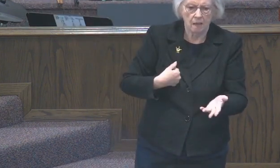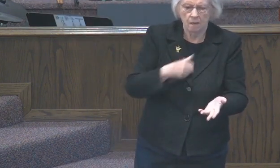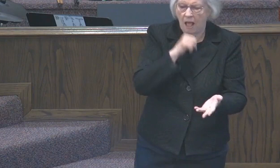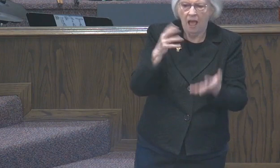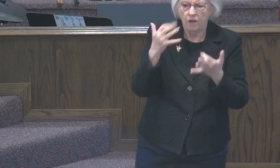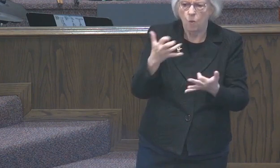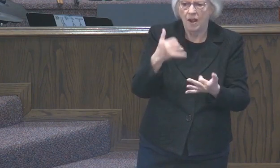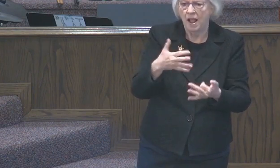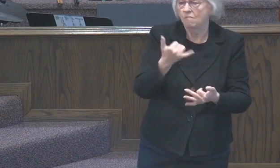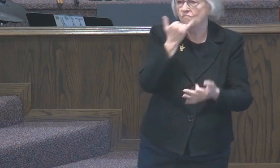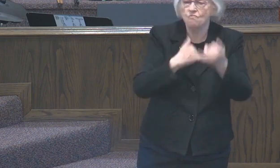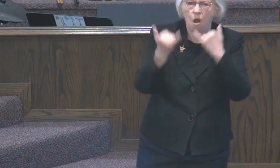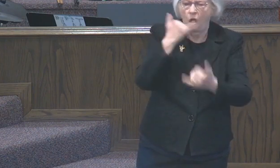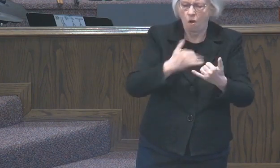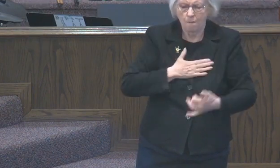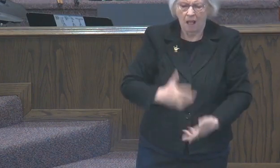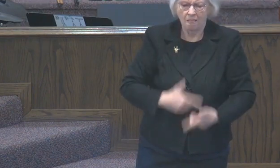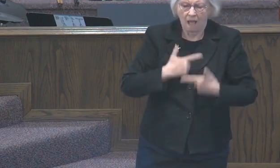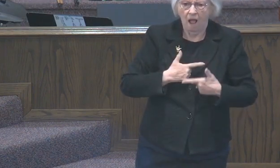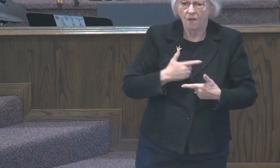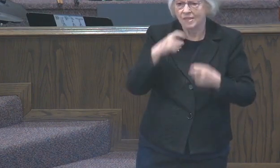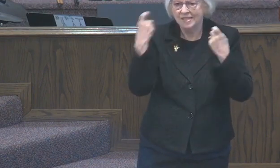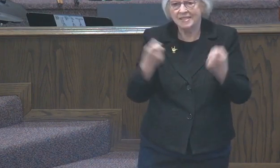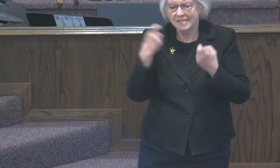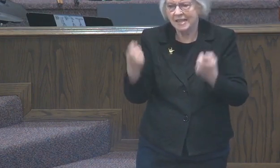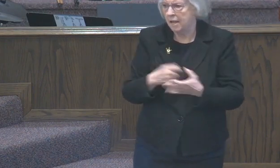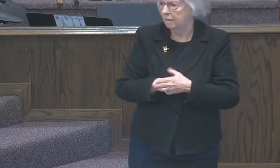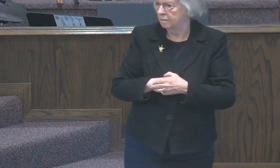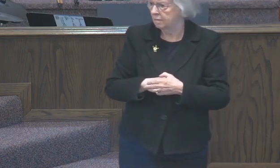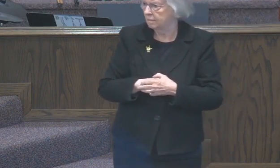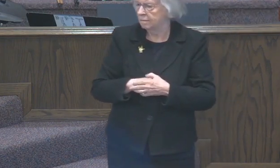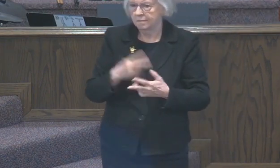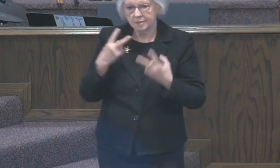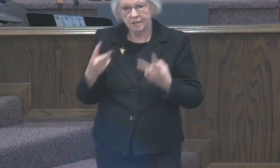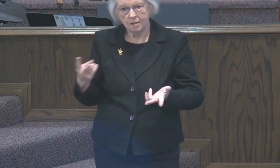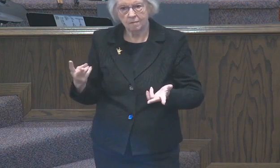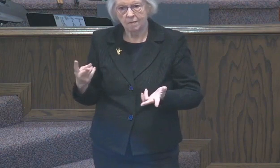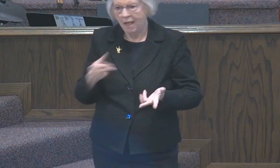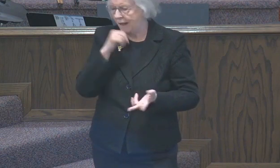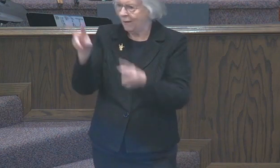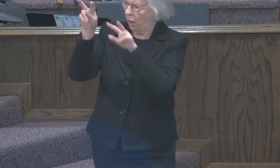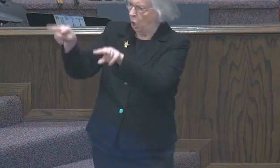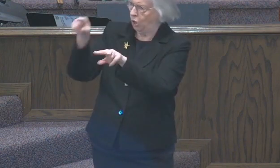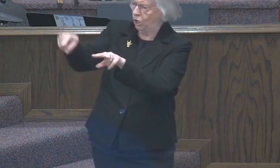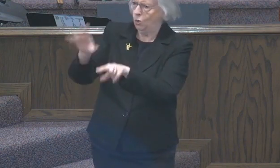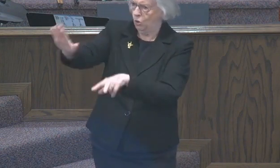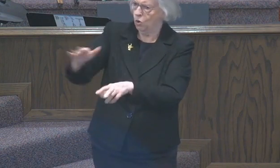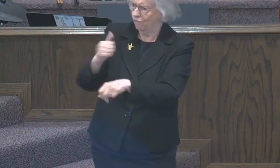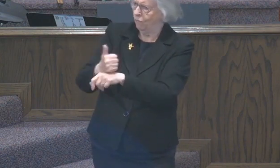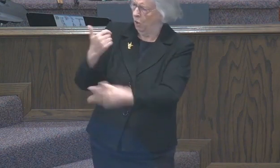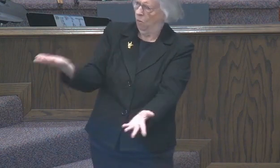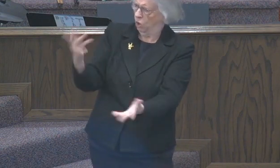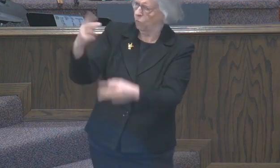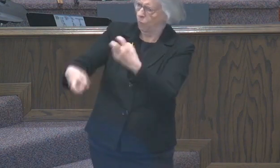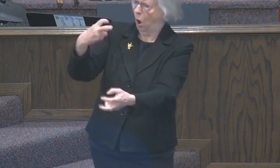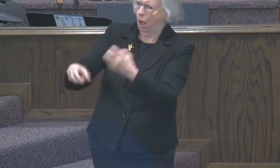do that. And then we get to verse 6. I need that discernment and that wisdom so that I can